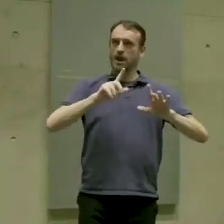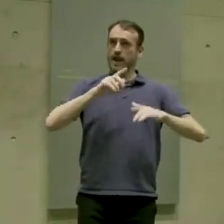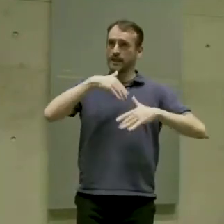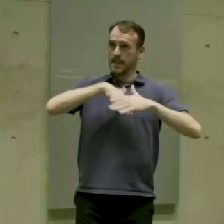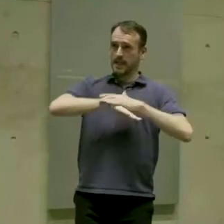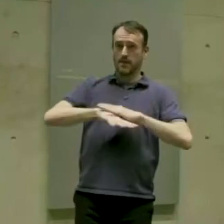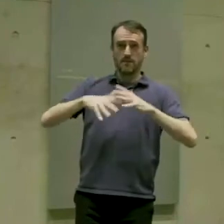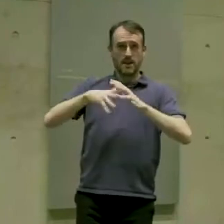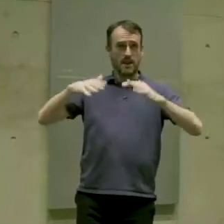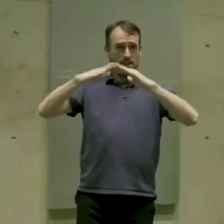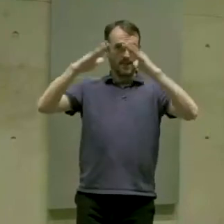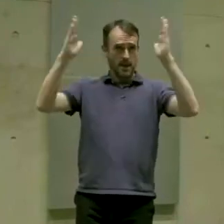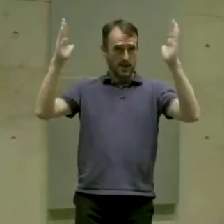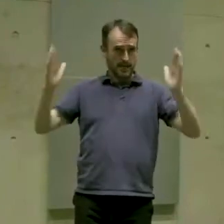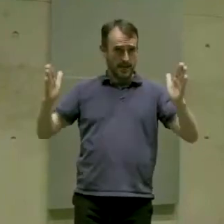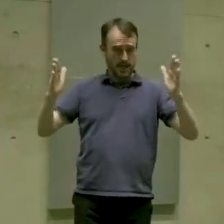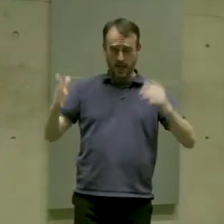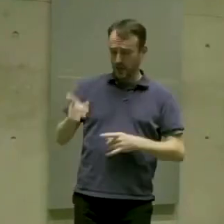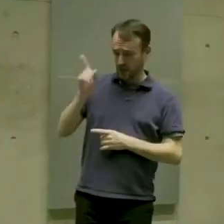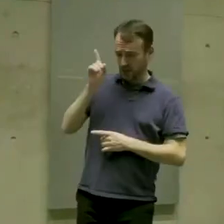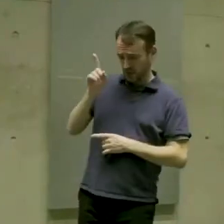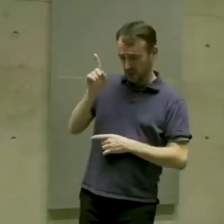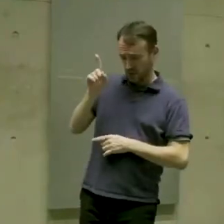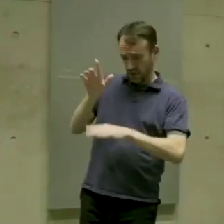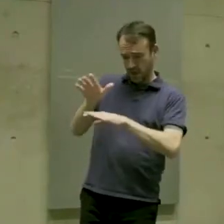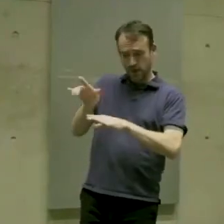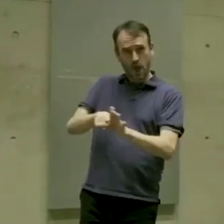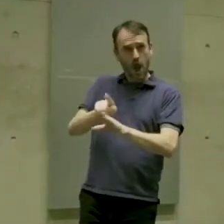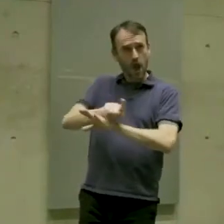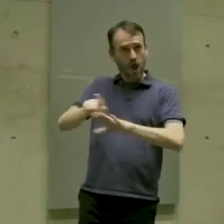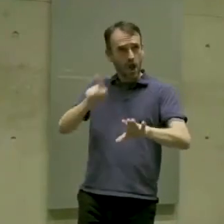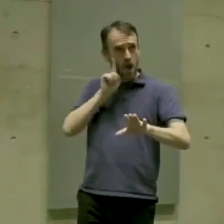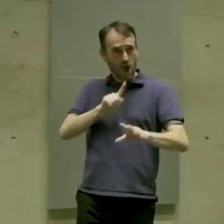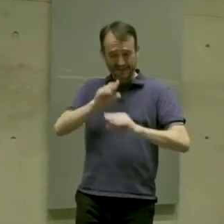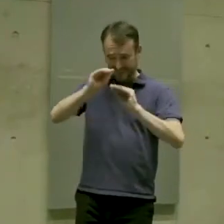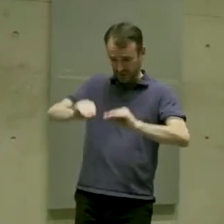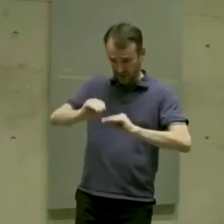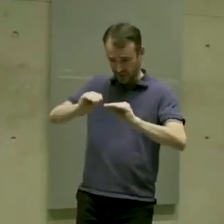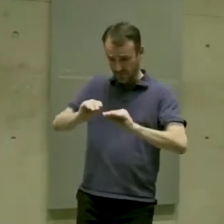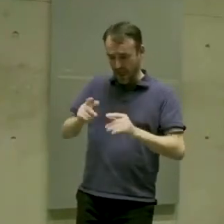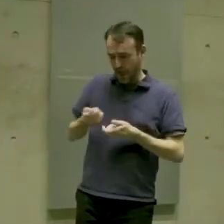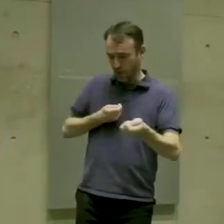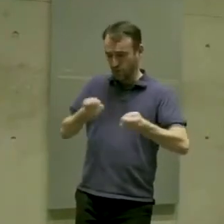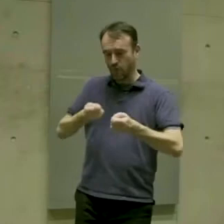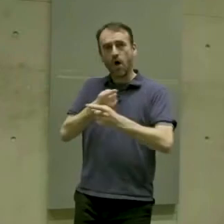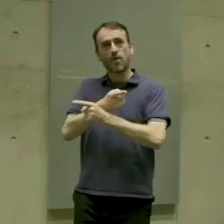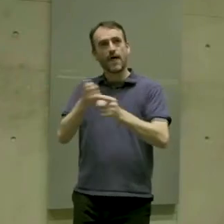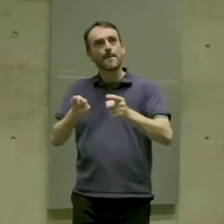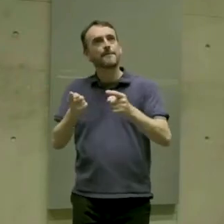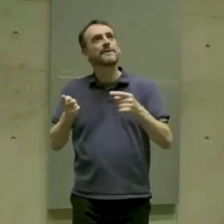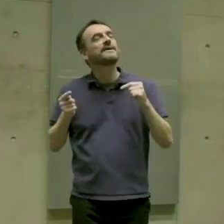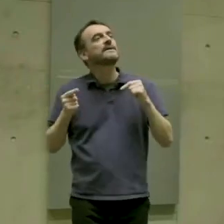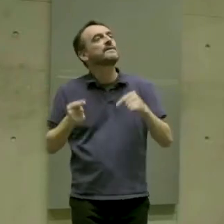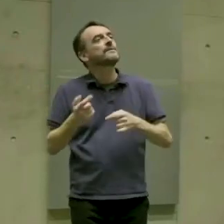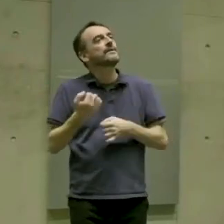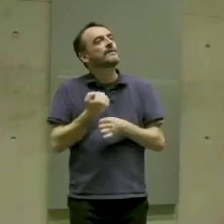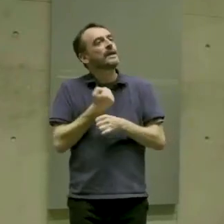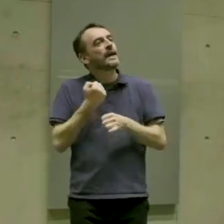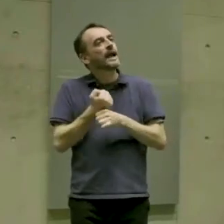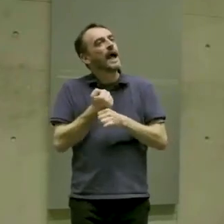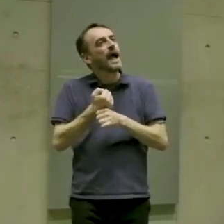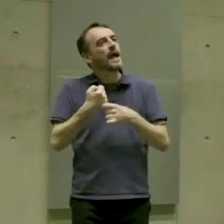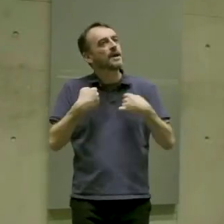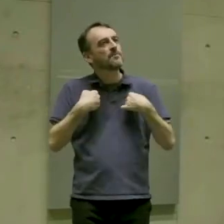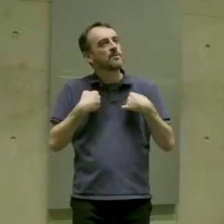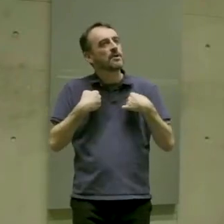trains governesses, teaches young girls, and controls both of them. I based this part of the game's world very consciously